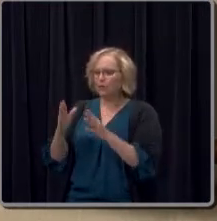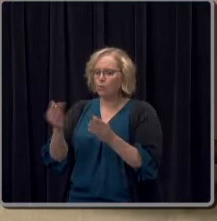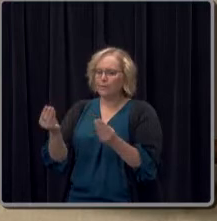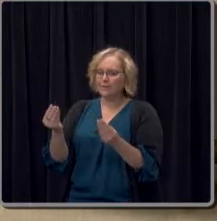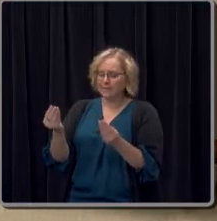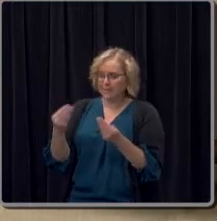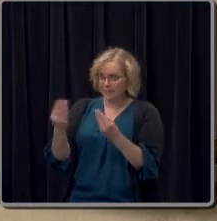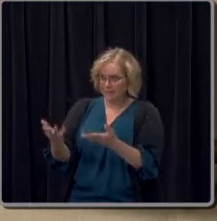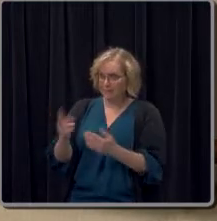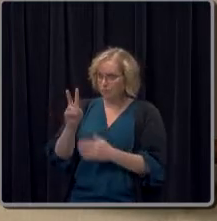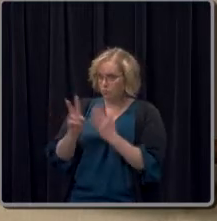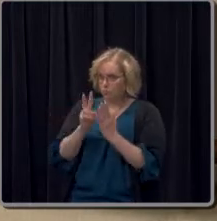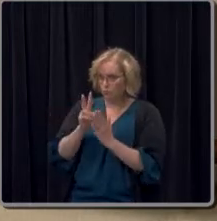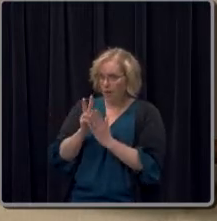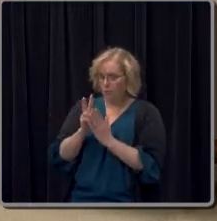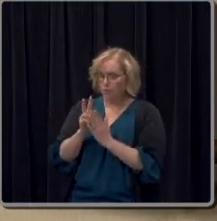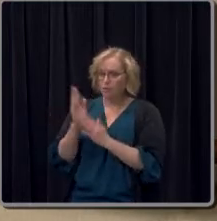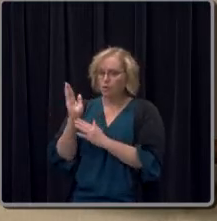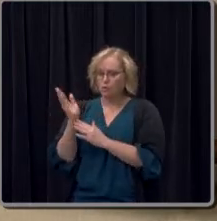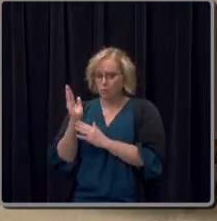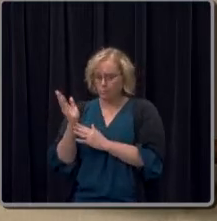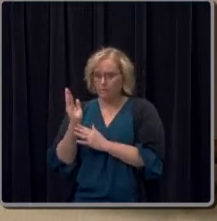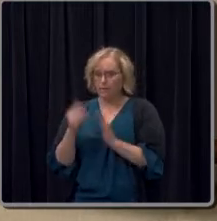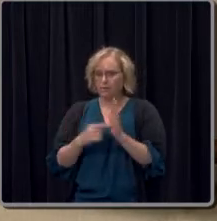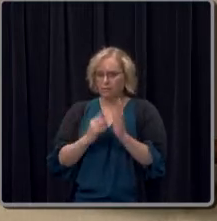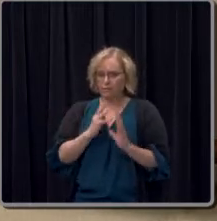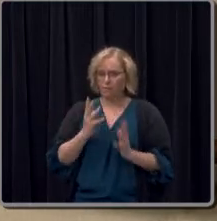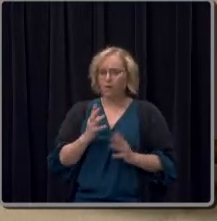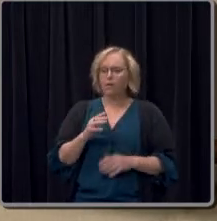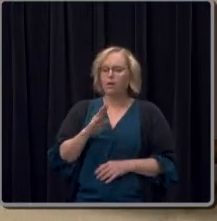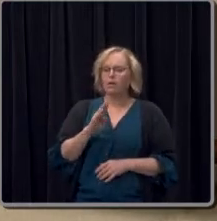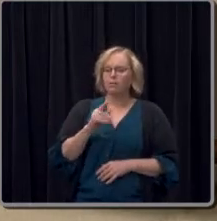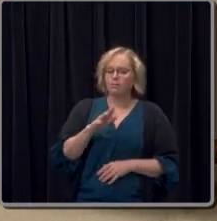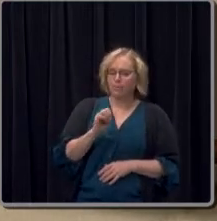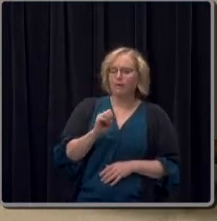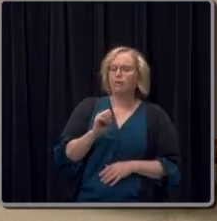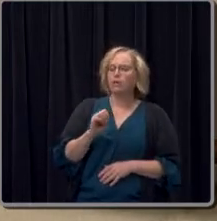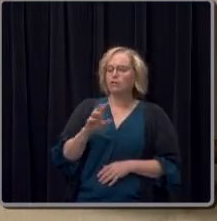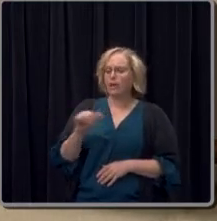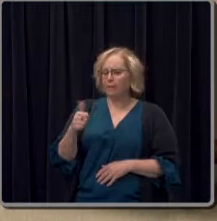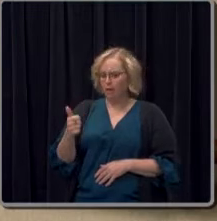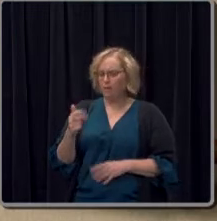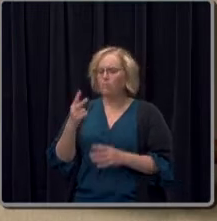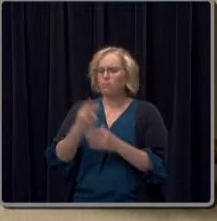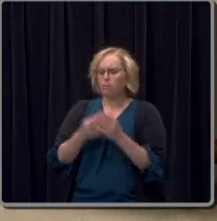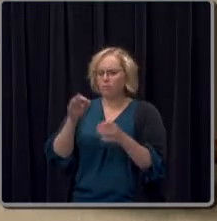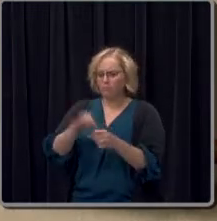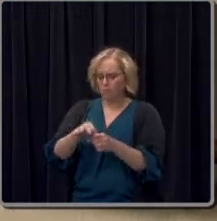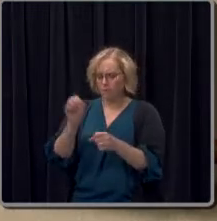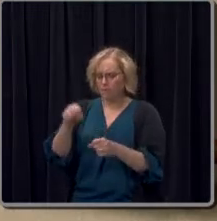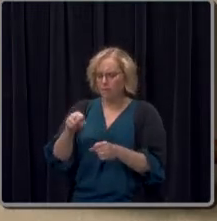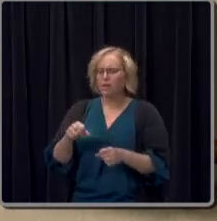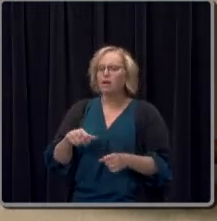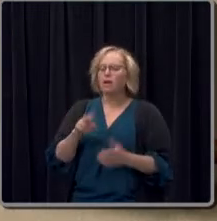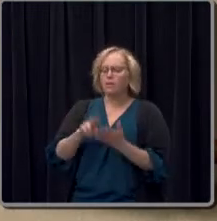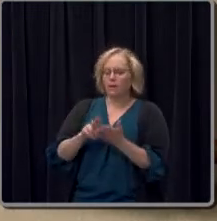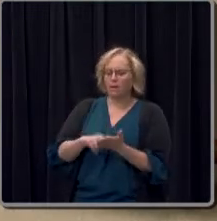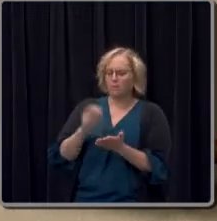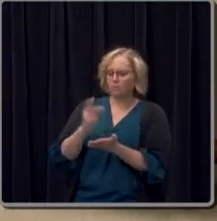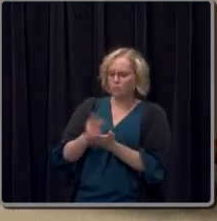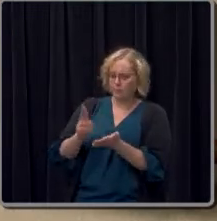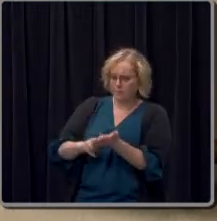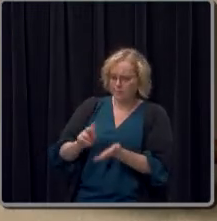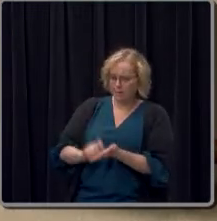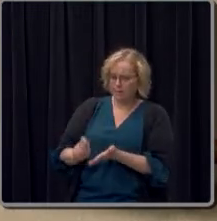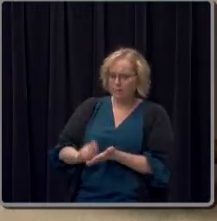present their formal proposal. Wycliffe and Beveridge both voted yay to the motion. A contract is approved and signed that states the district would alter